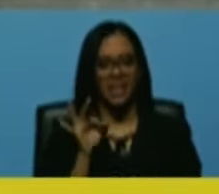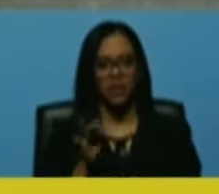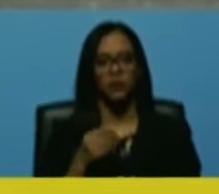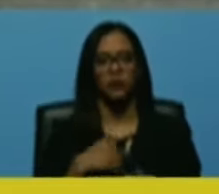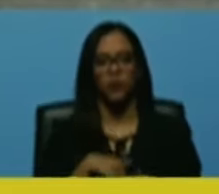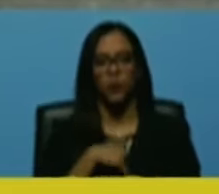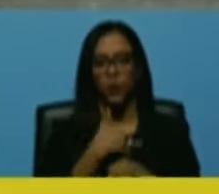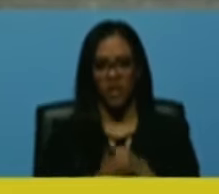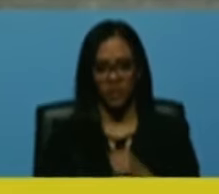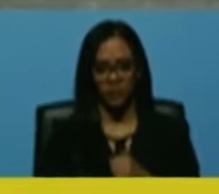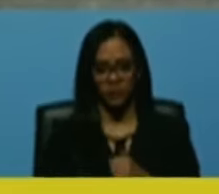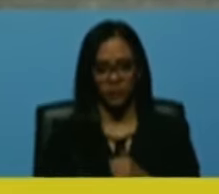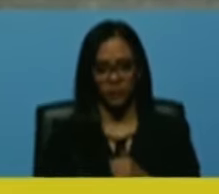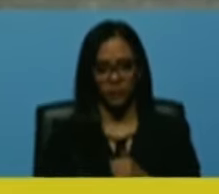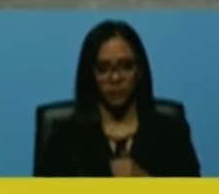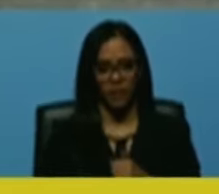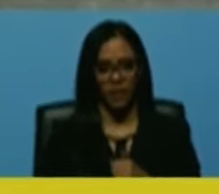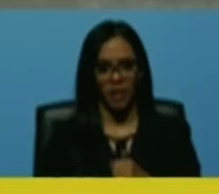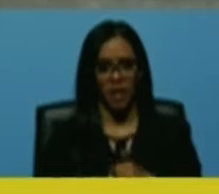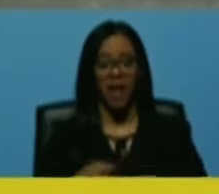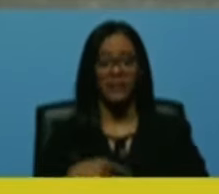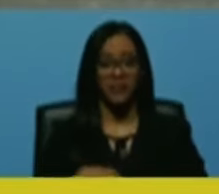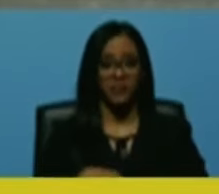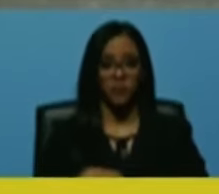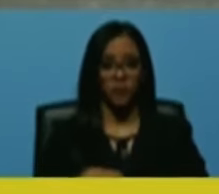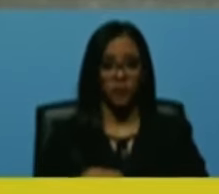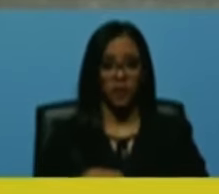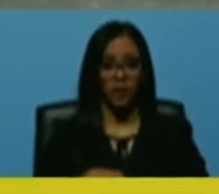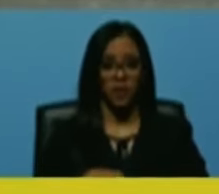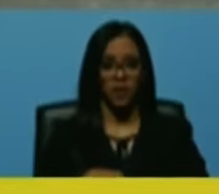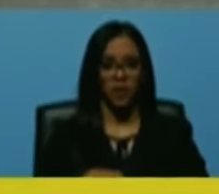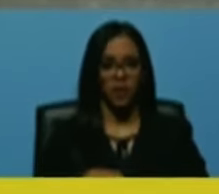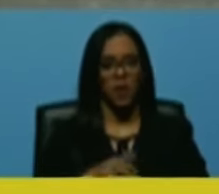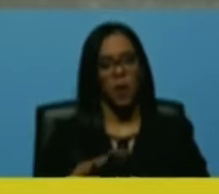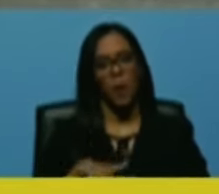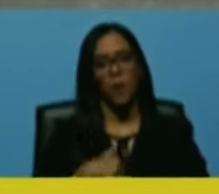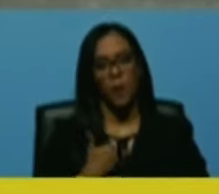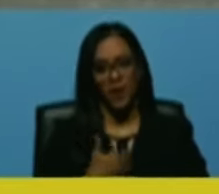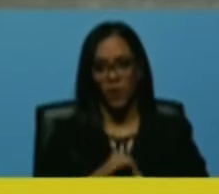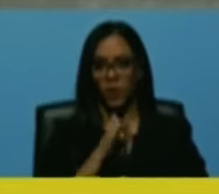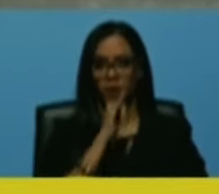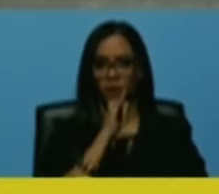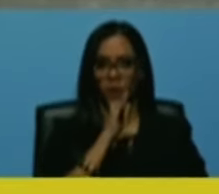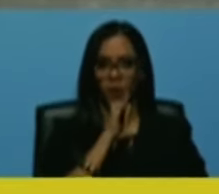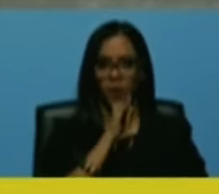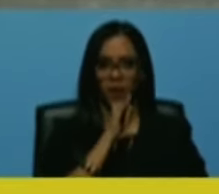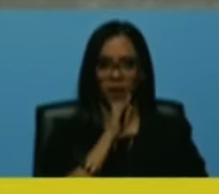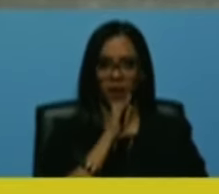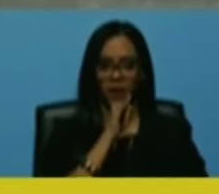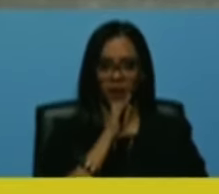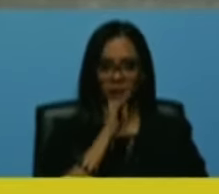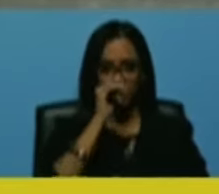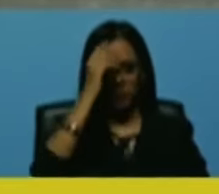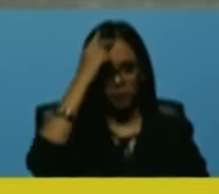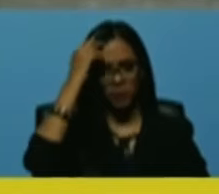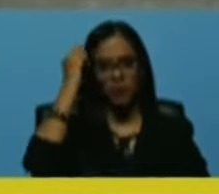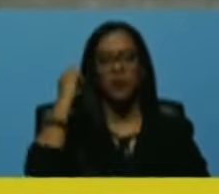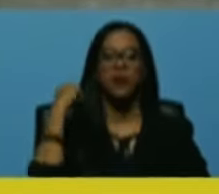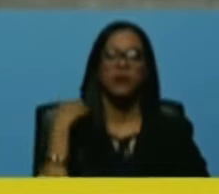its project. At this high level, I can inform you